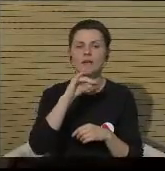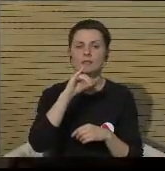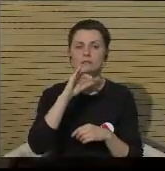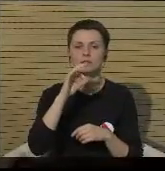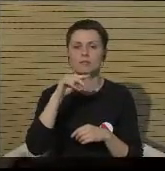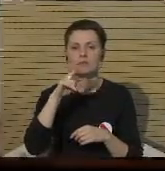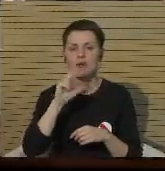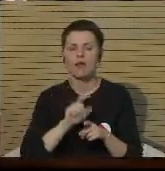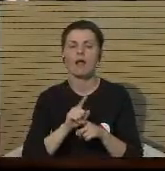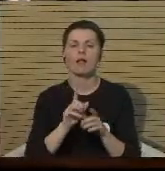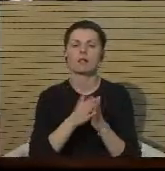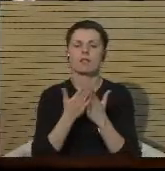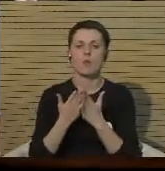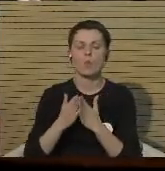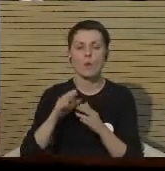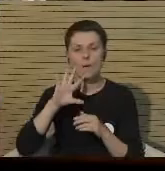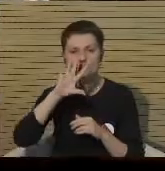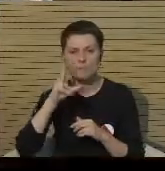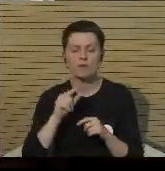essays,